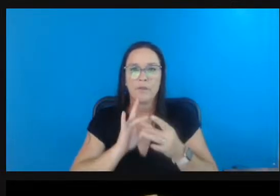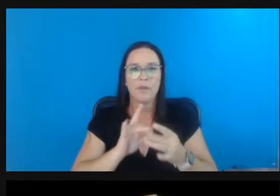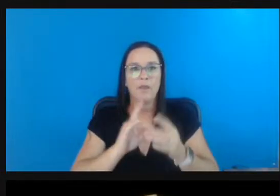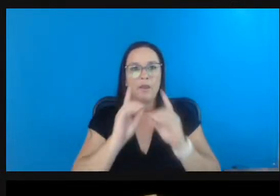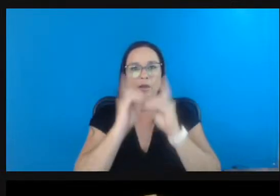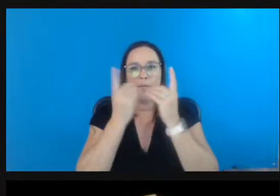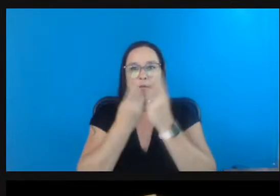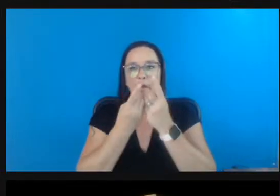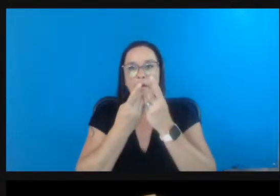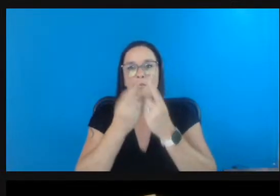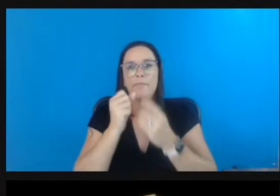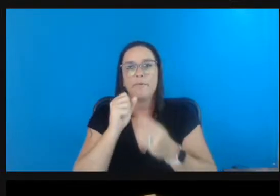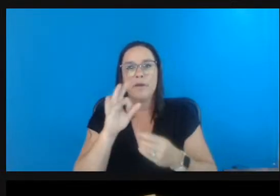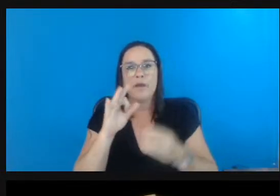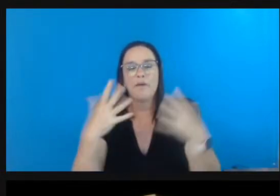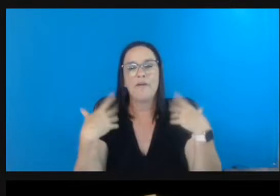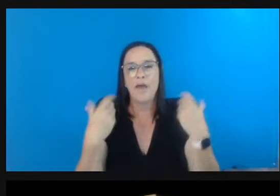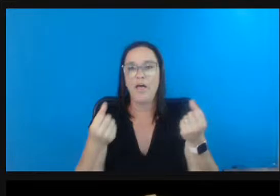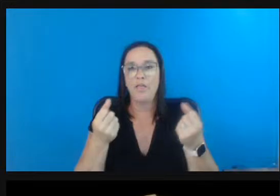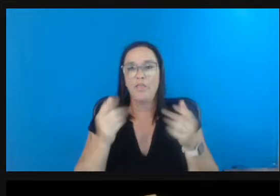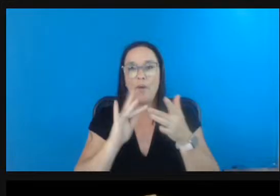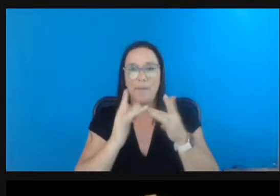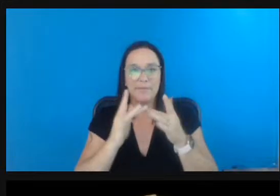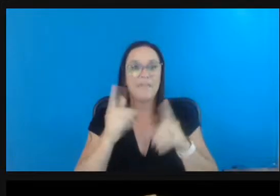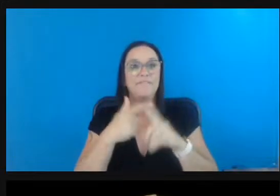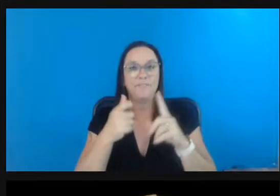Health website from the state.